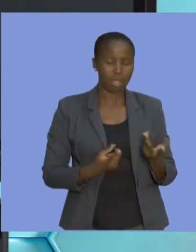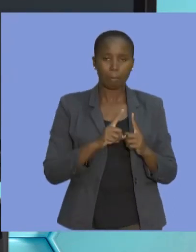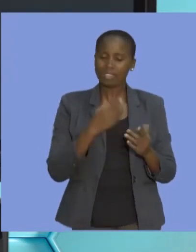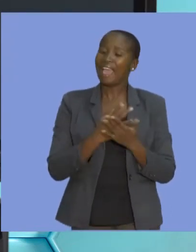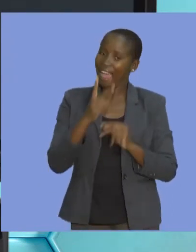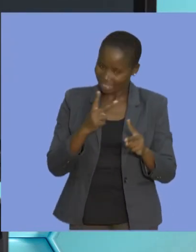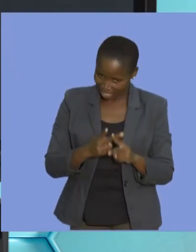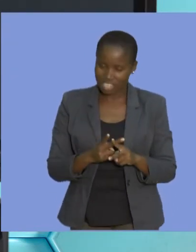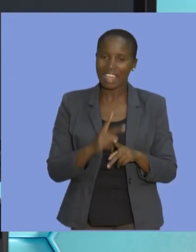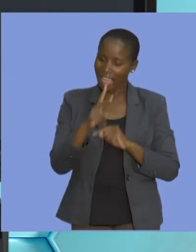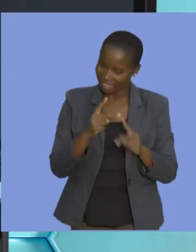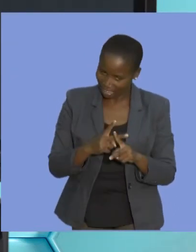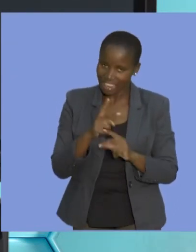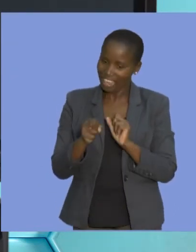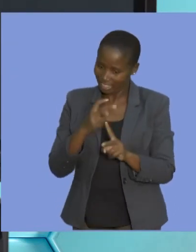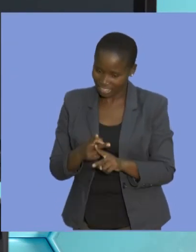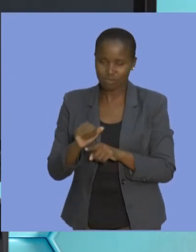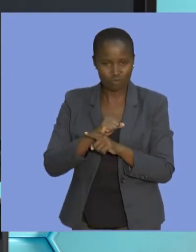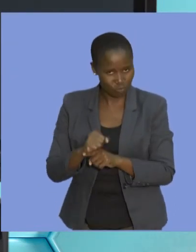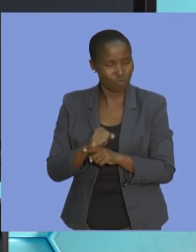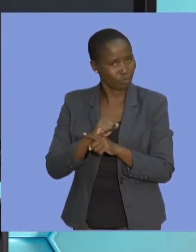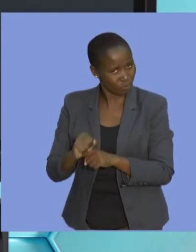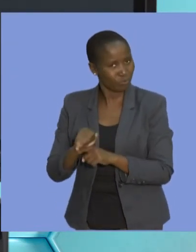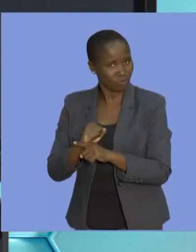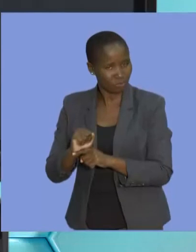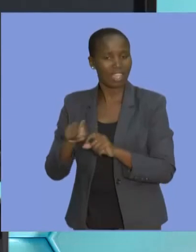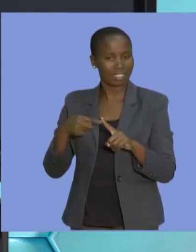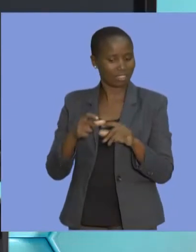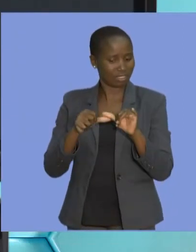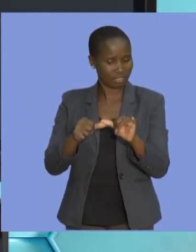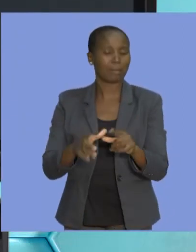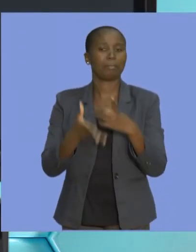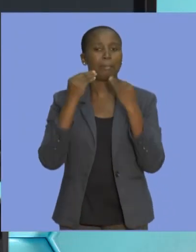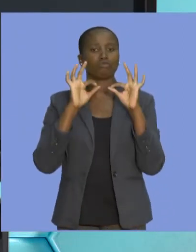We have to try, and we have to persist. And I'll say